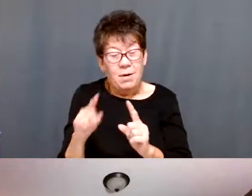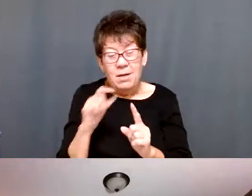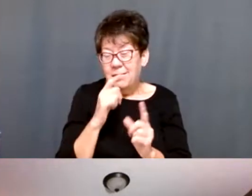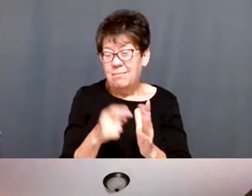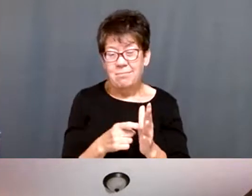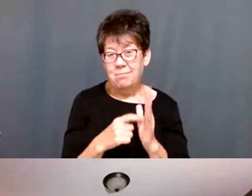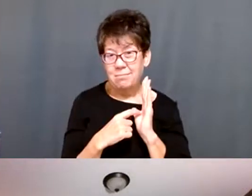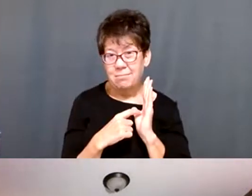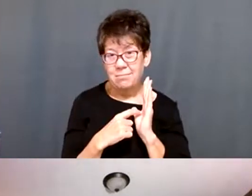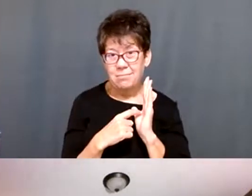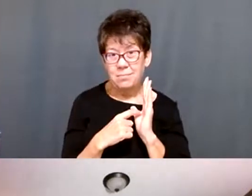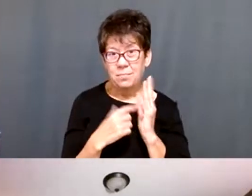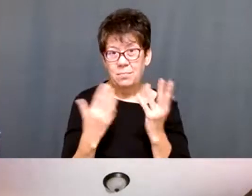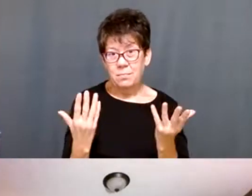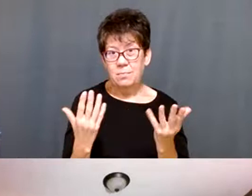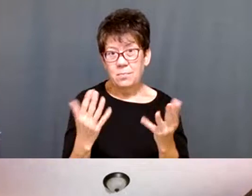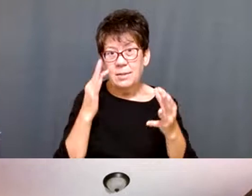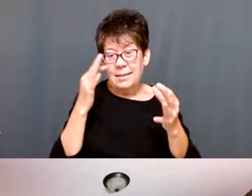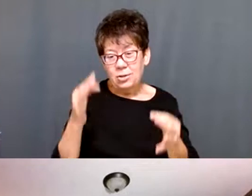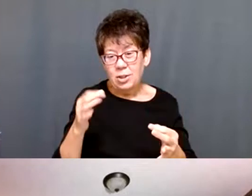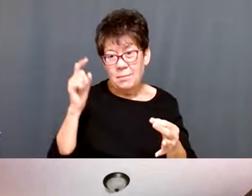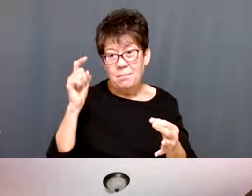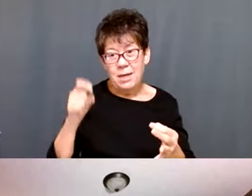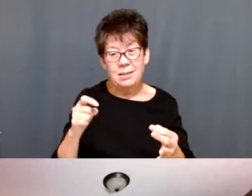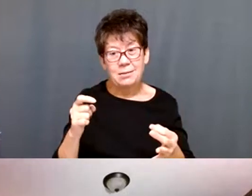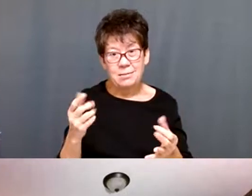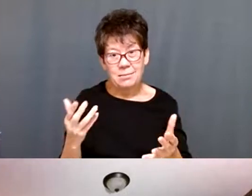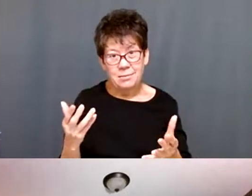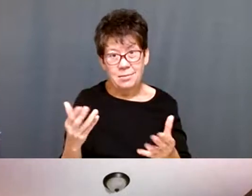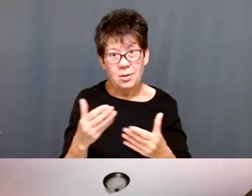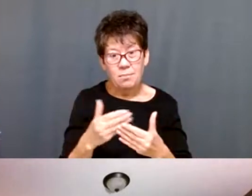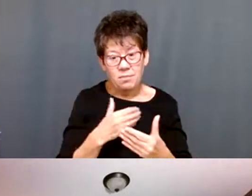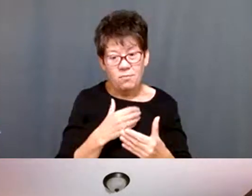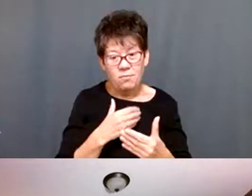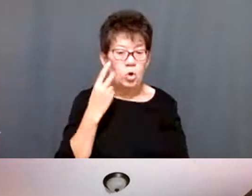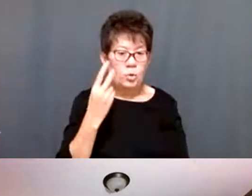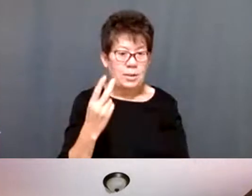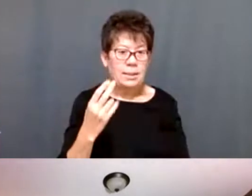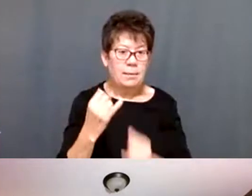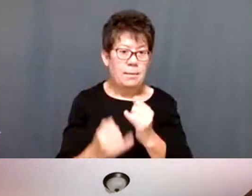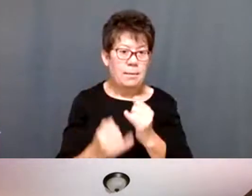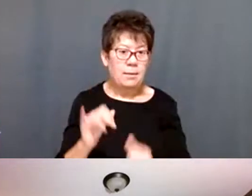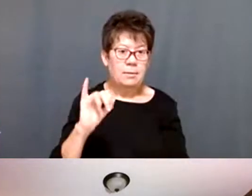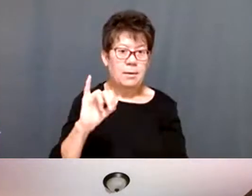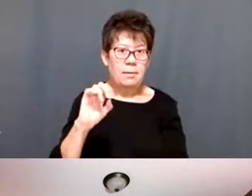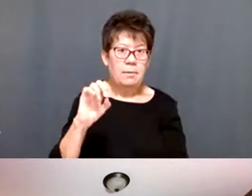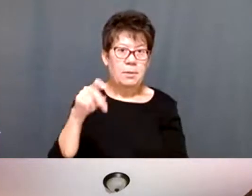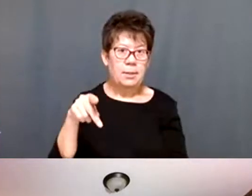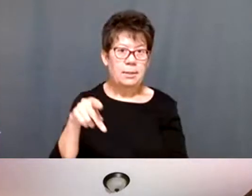to do that, and the decision does have to be made before you see a final IEP.